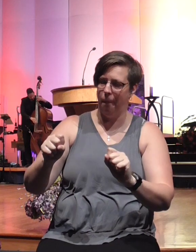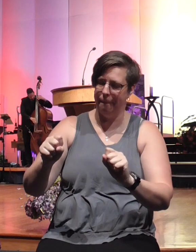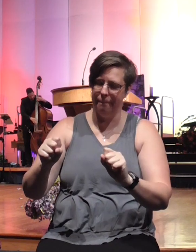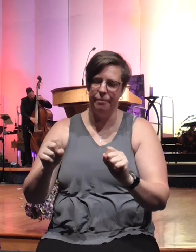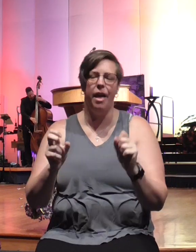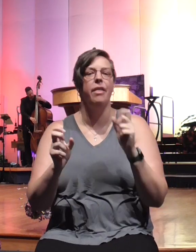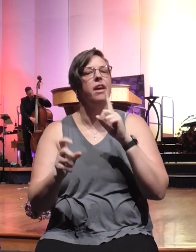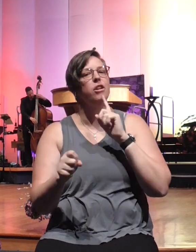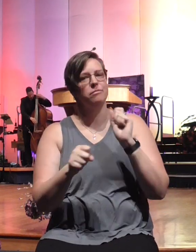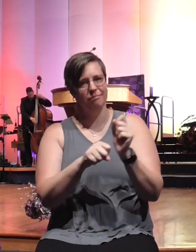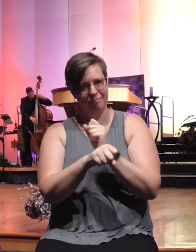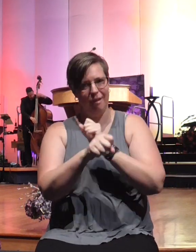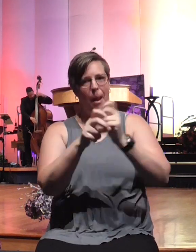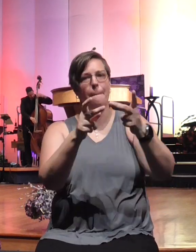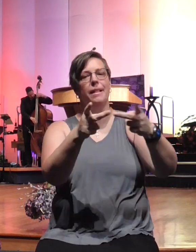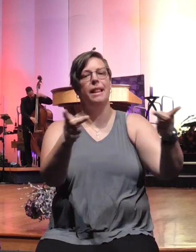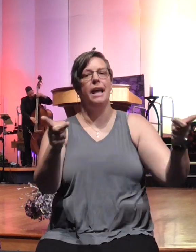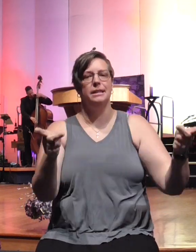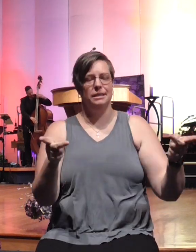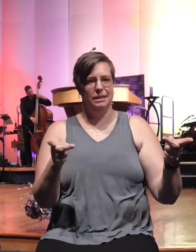a